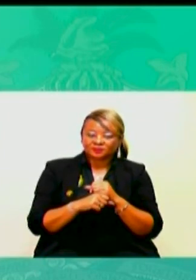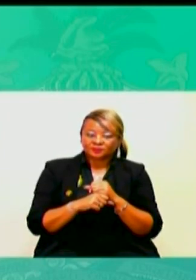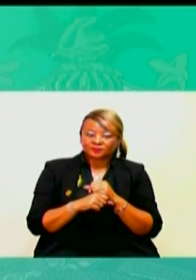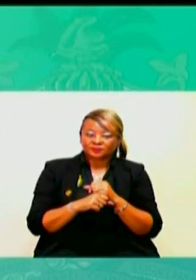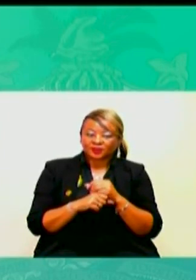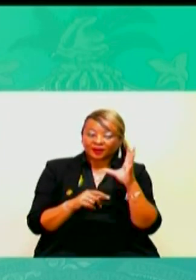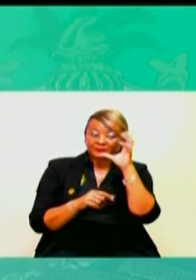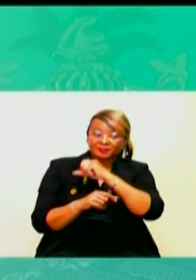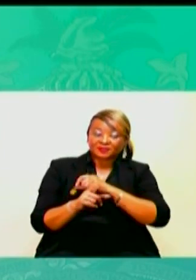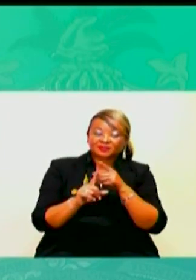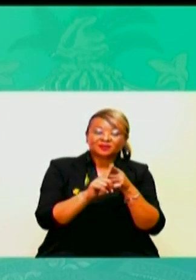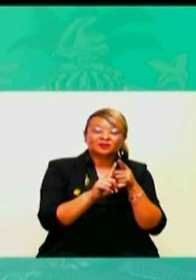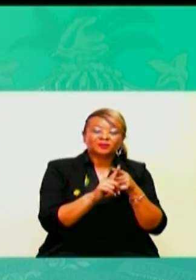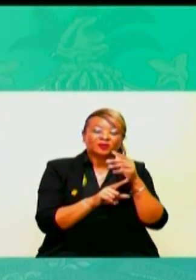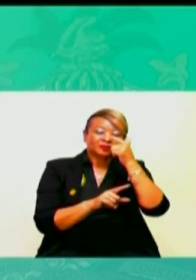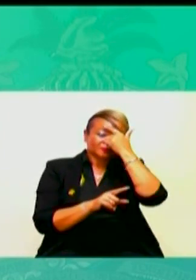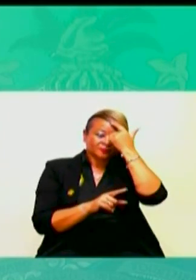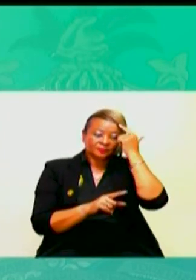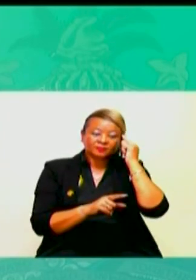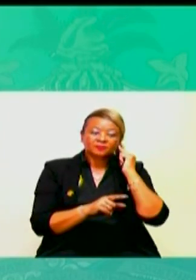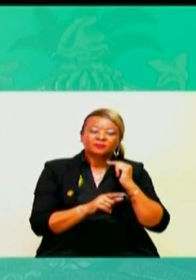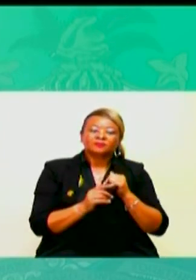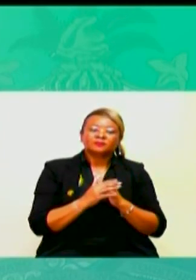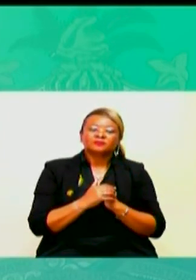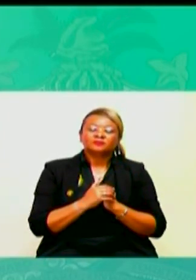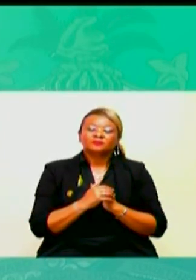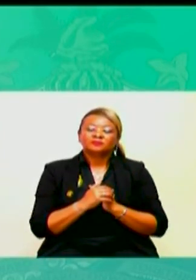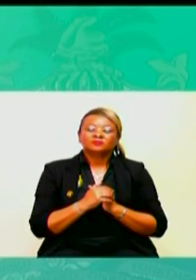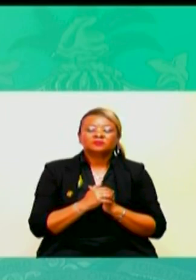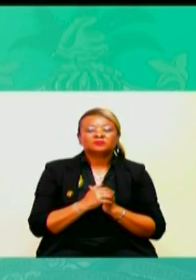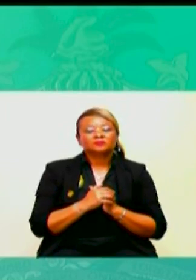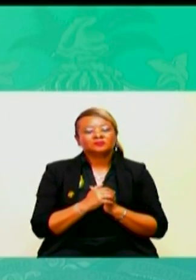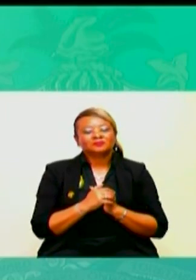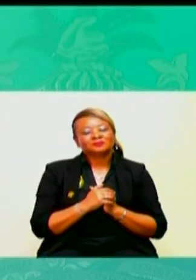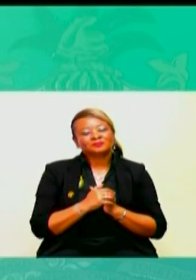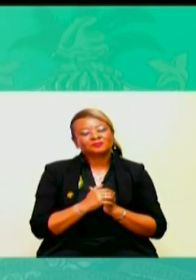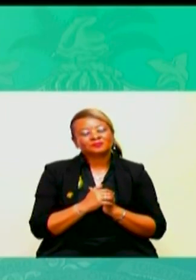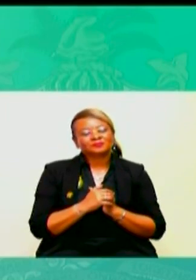I'm missing the point. Well, blow me down.